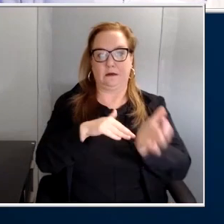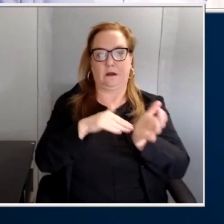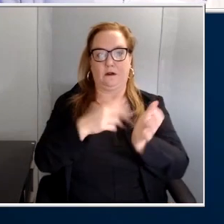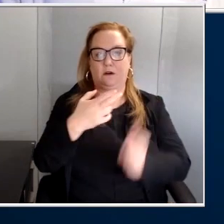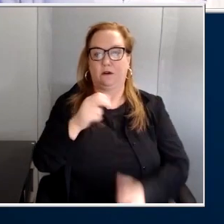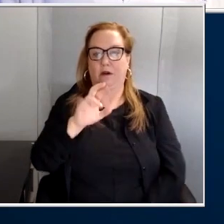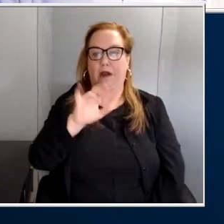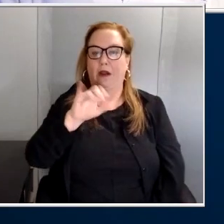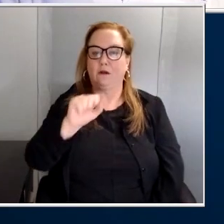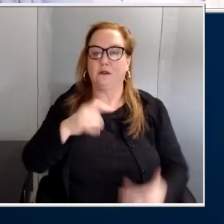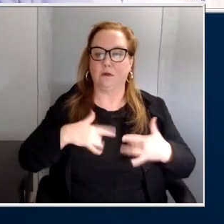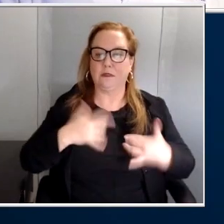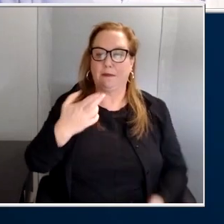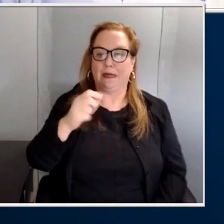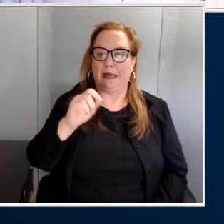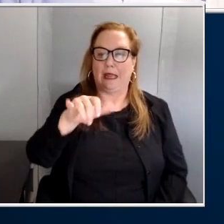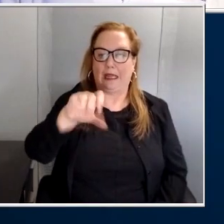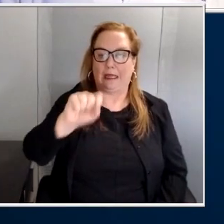Hayes?